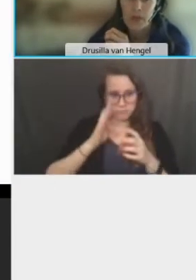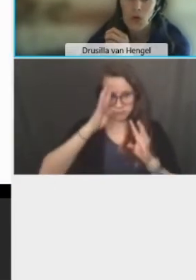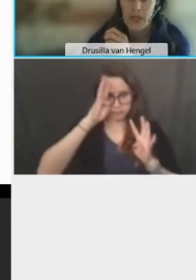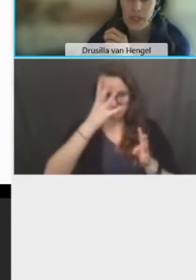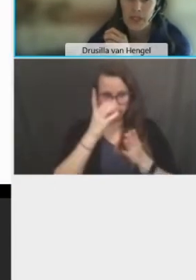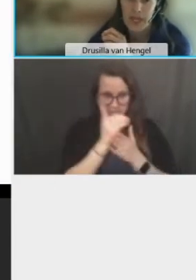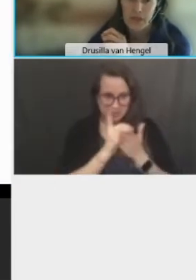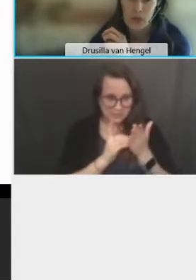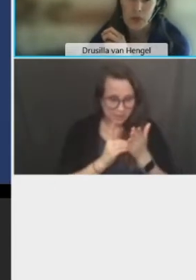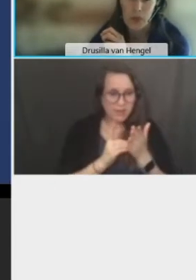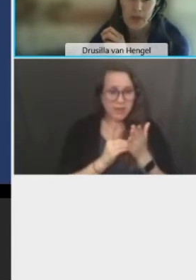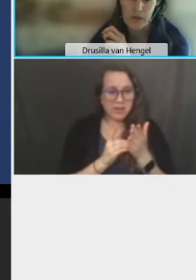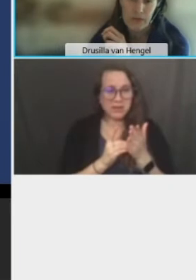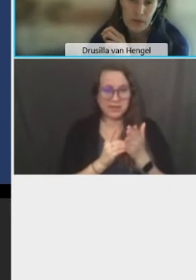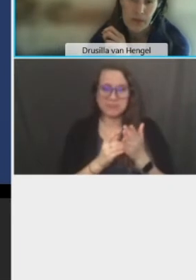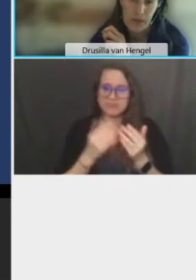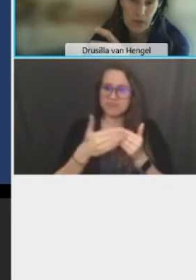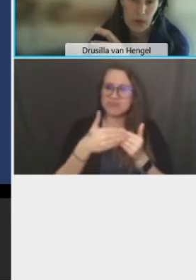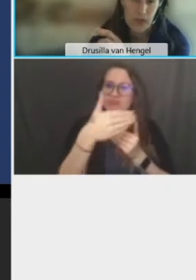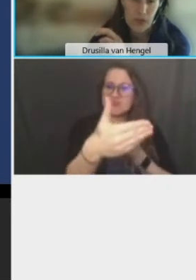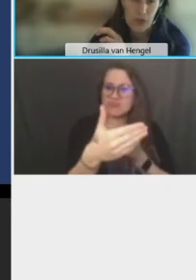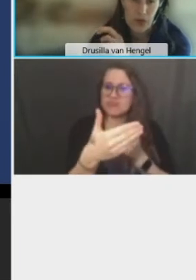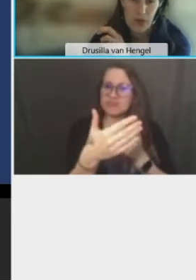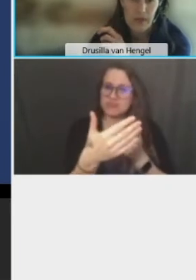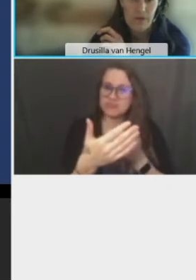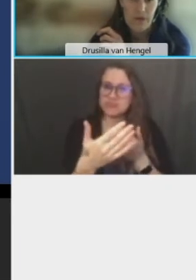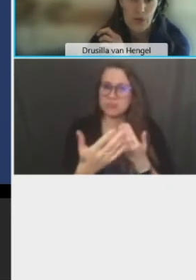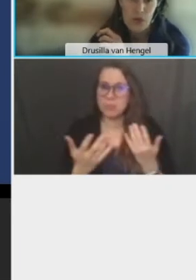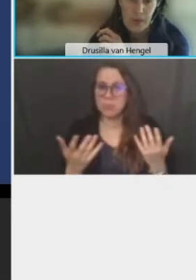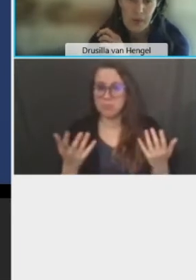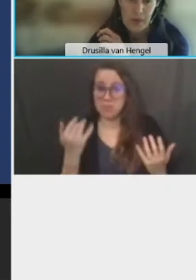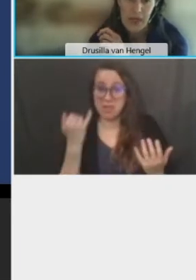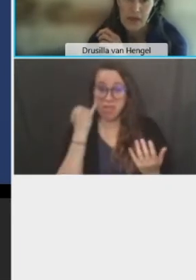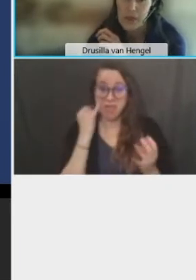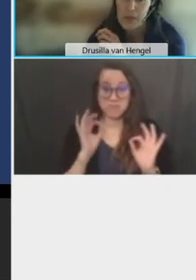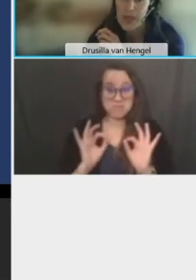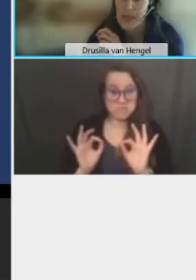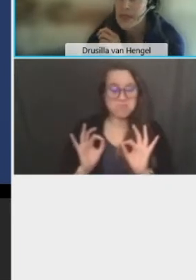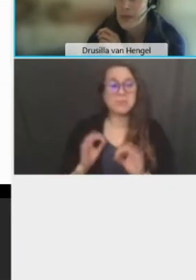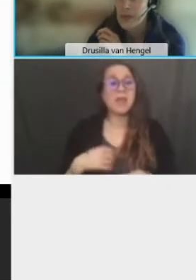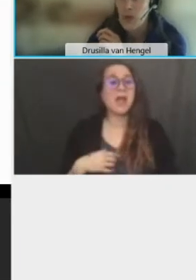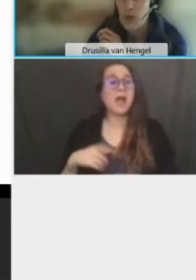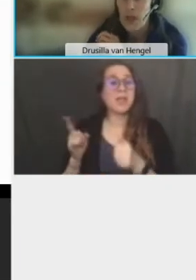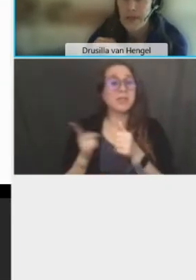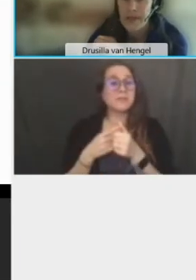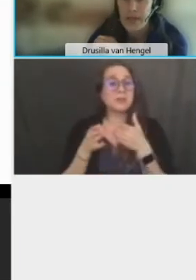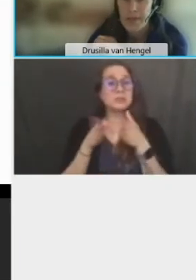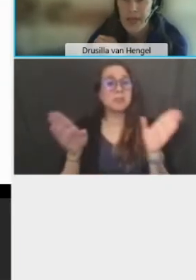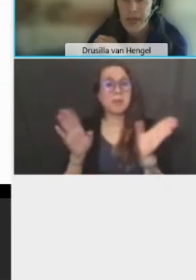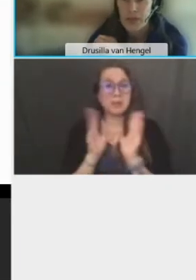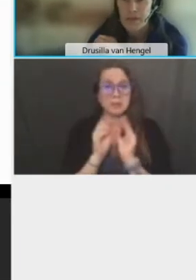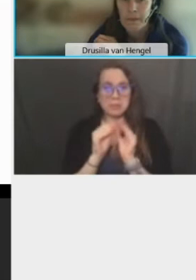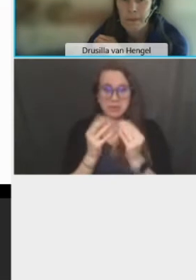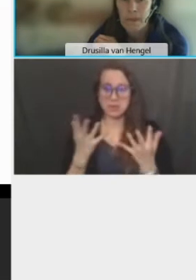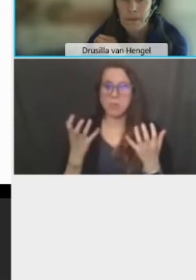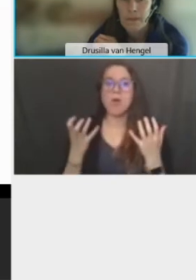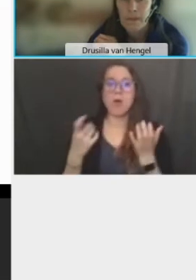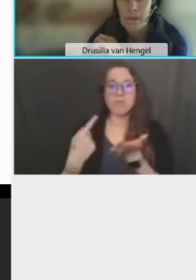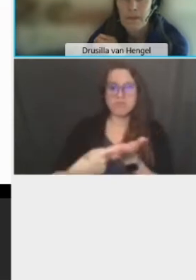into the open question and answer, we wanted to review some of the questions we heard at the first public meeting and respond to them so that we're all on the same